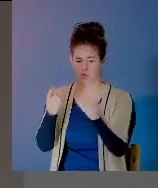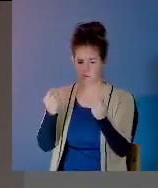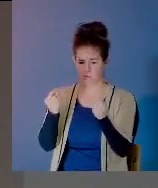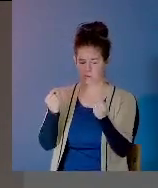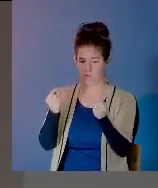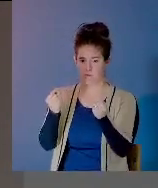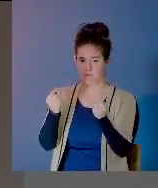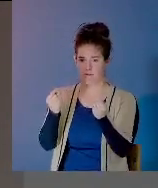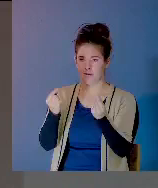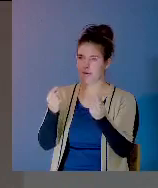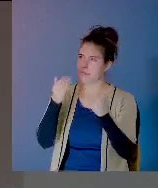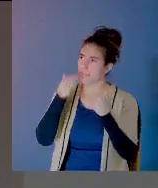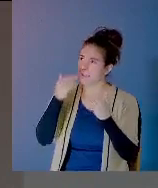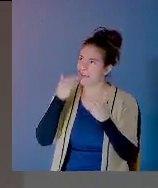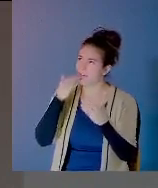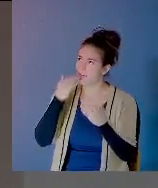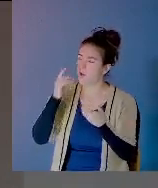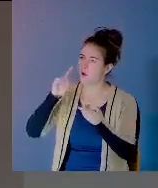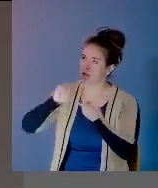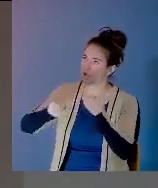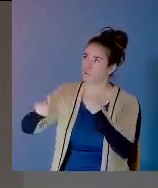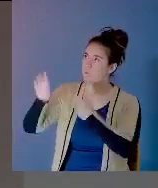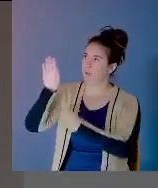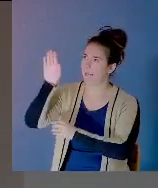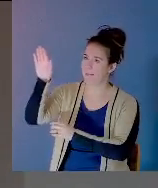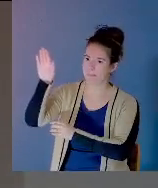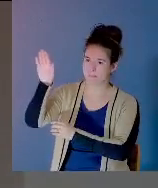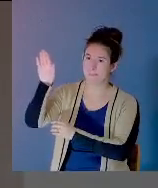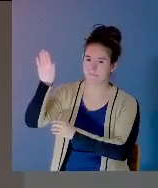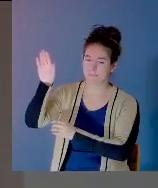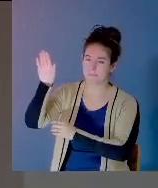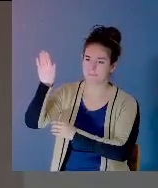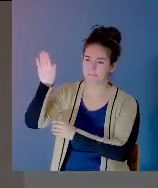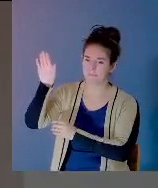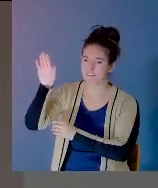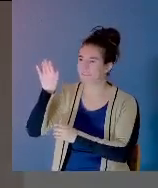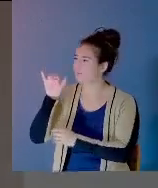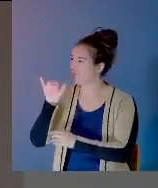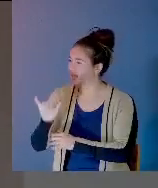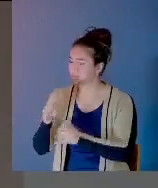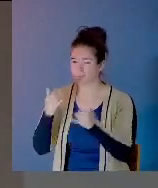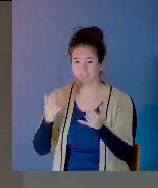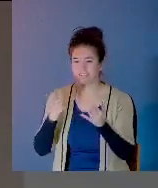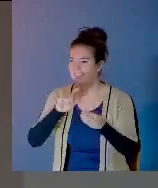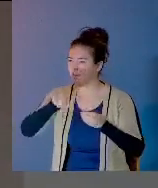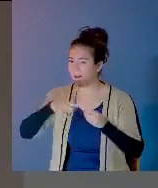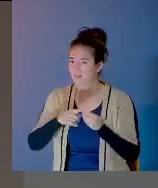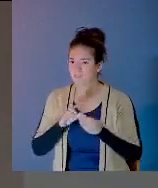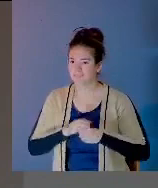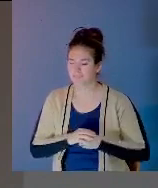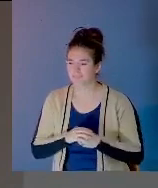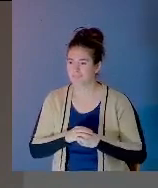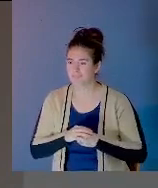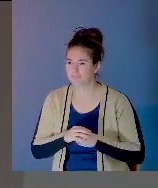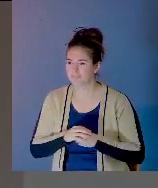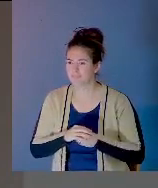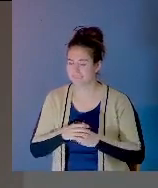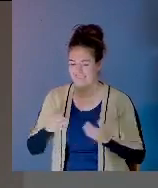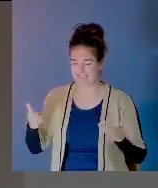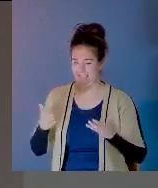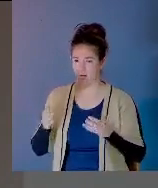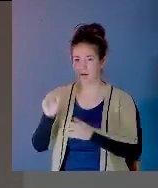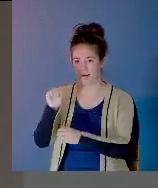his name. That's what today is about for Ascent Bible Church. It's to give us